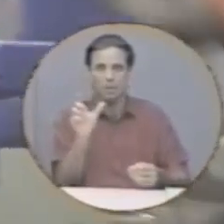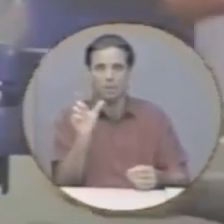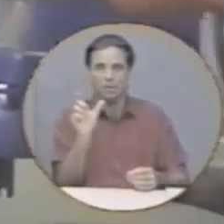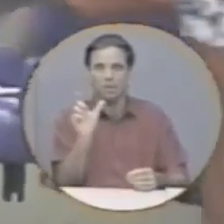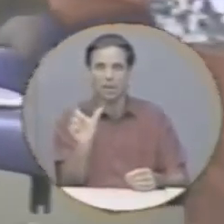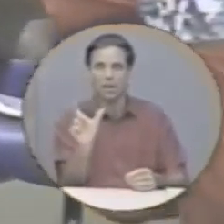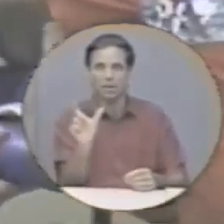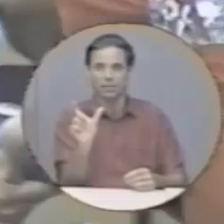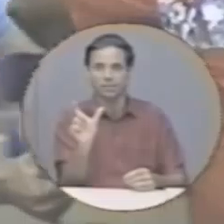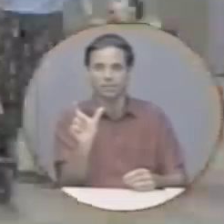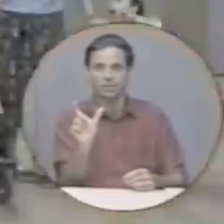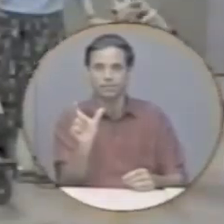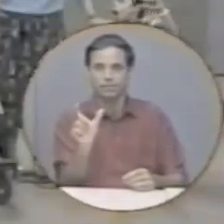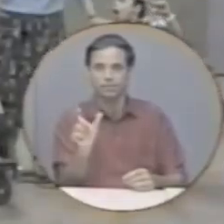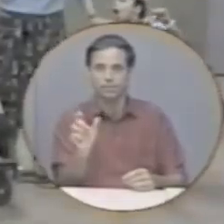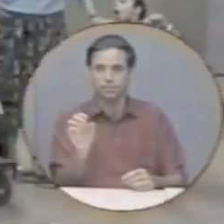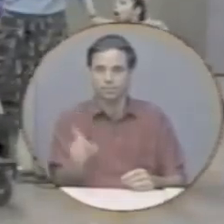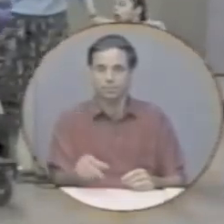let you get this now.